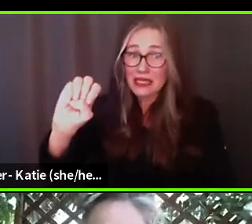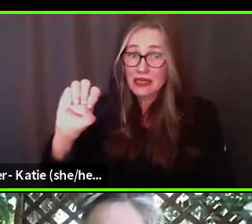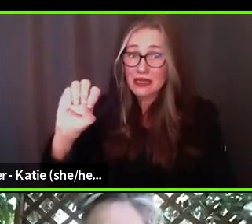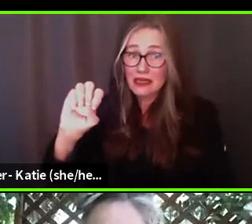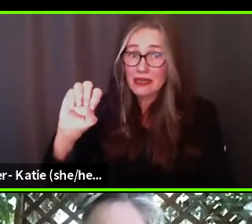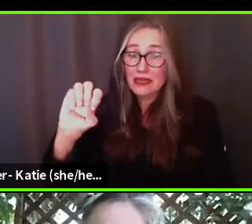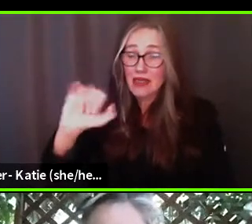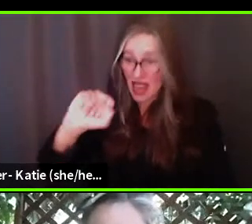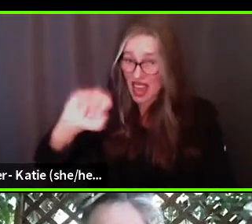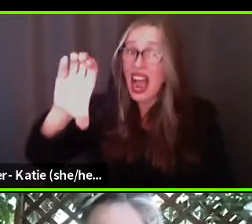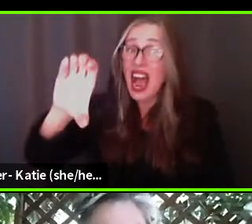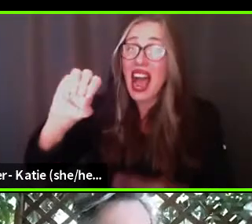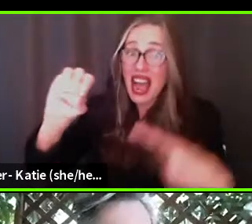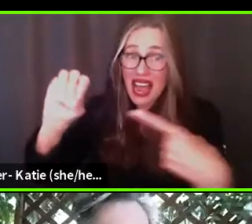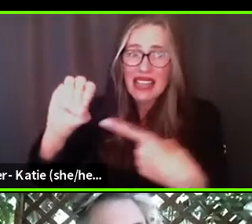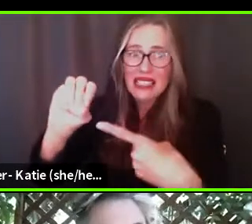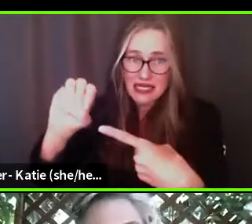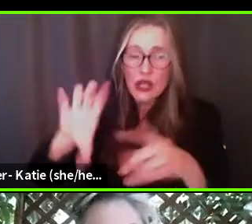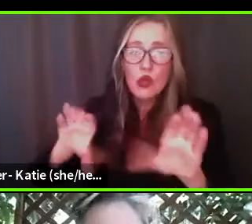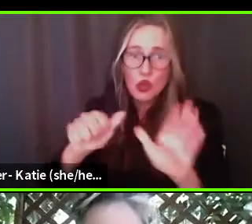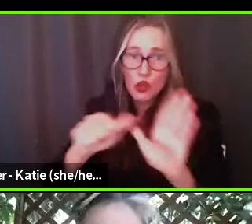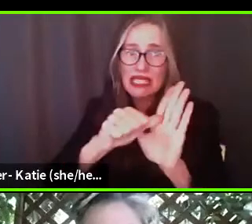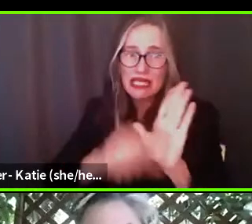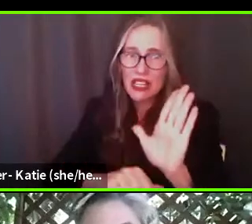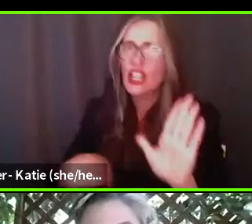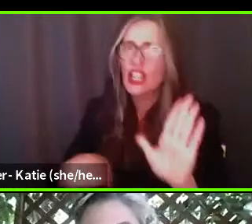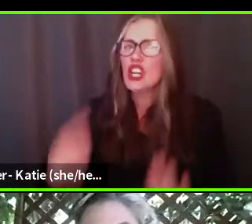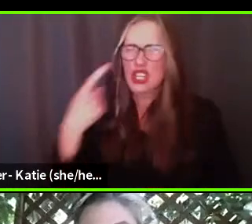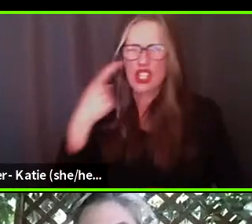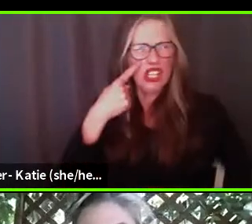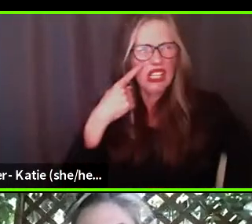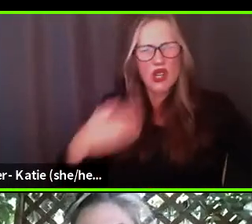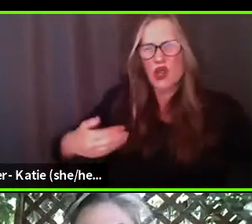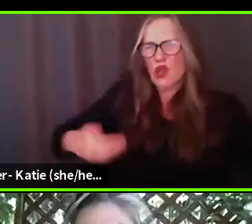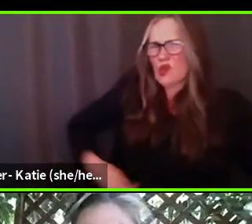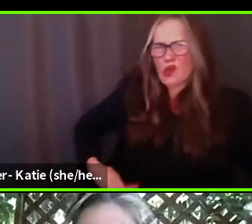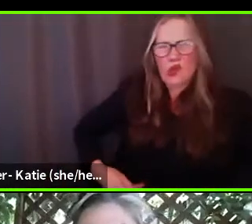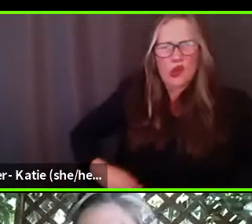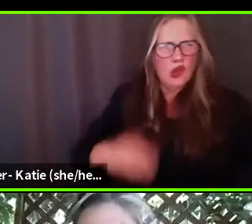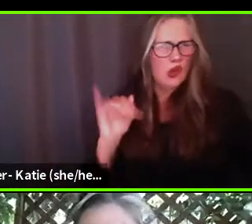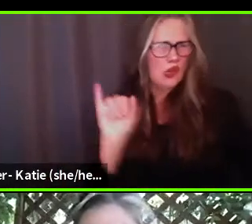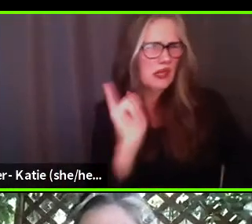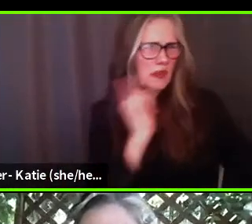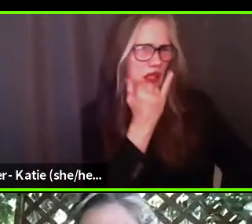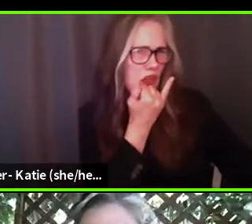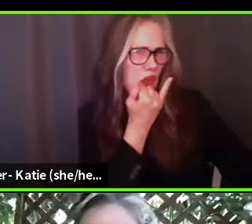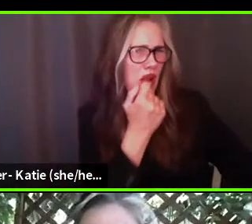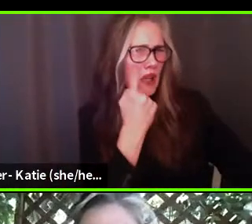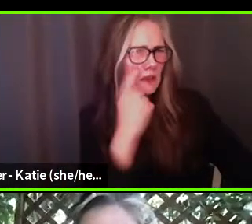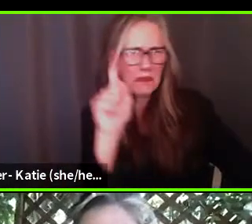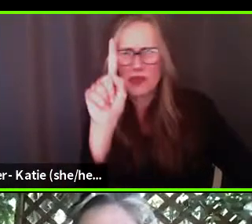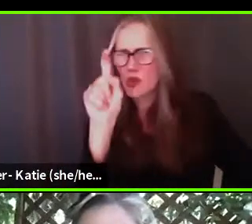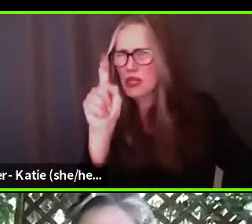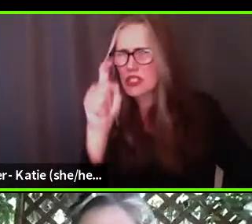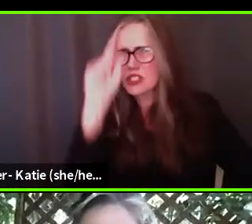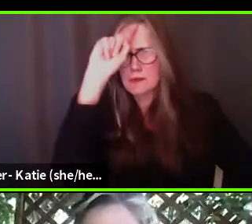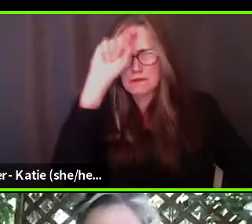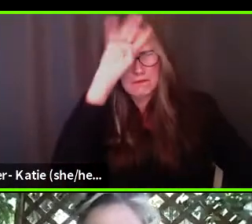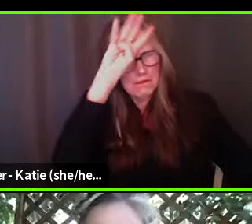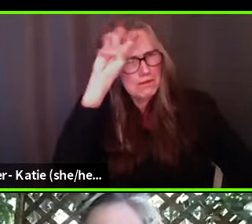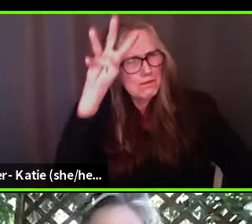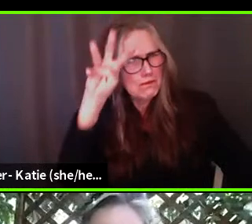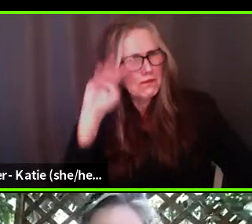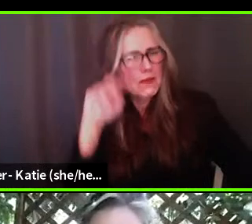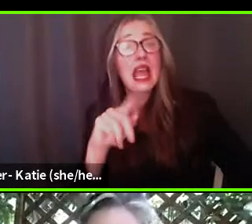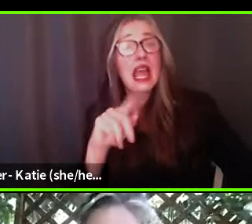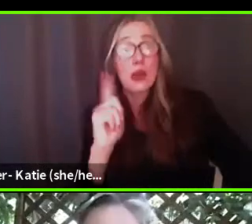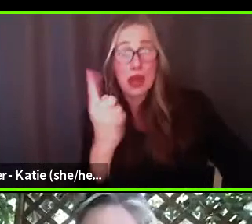knew that there was something questionable about it um we have a justice now we had a whistleblower come forward to us to tell us